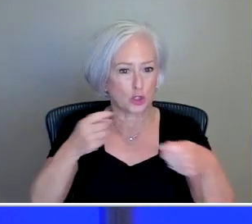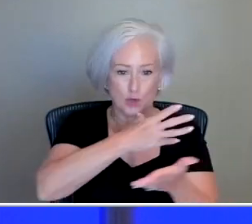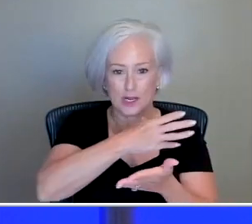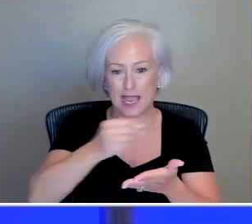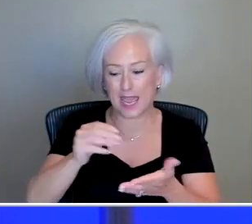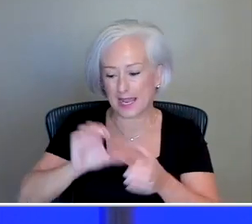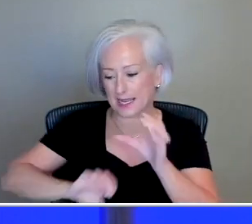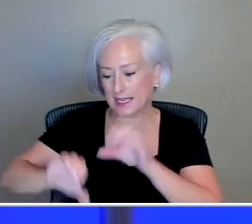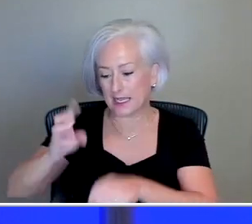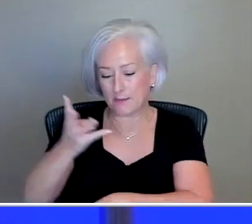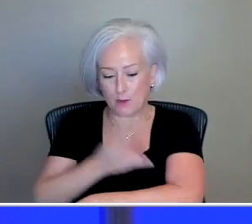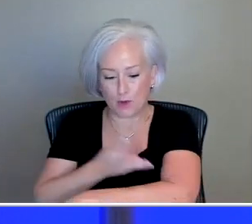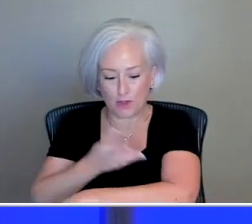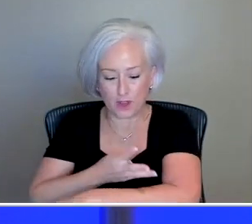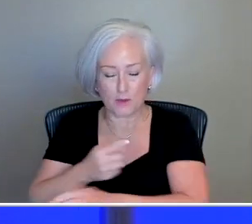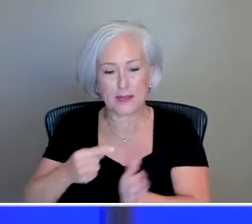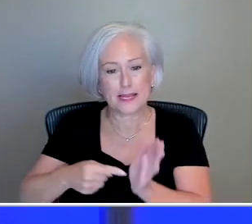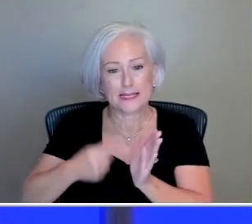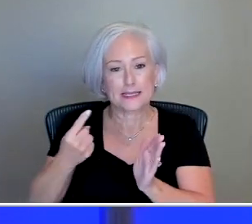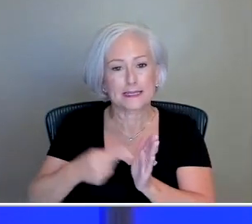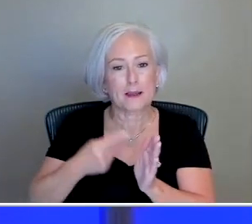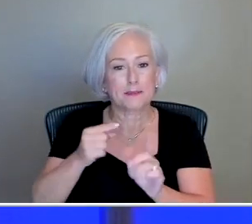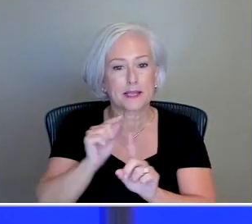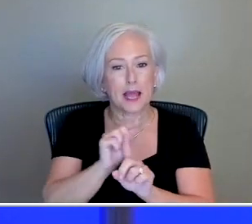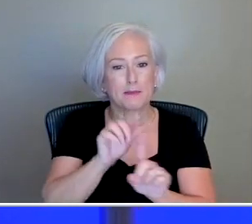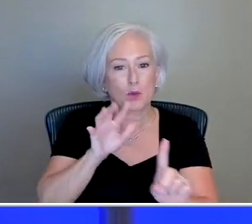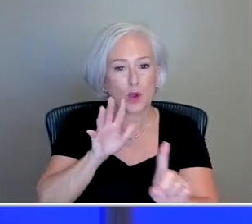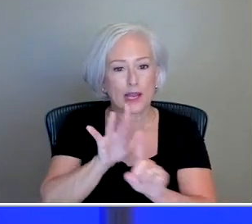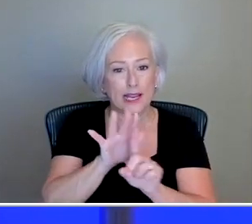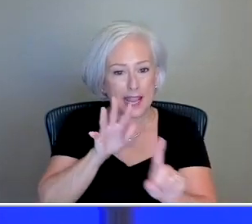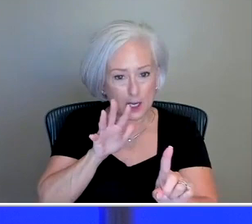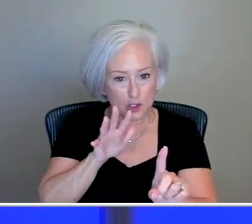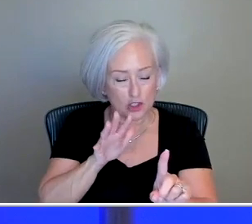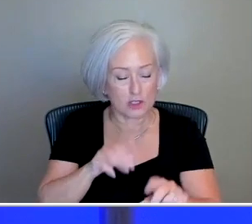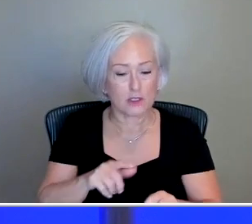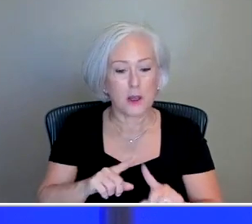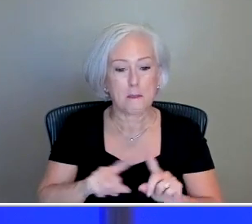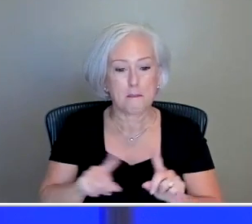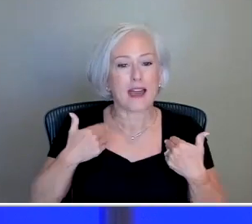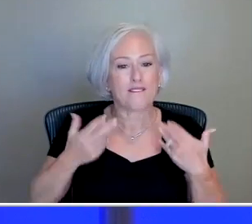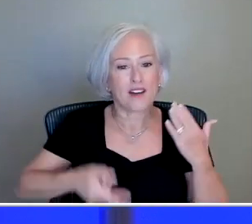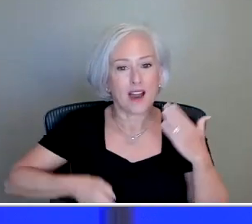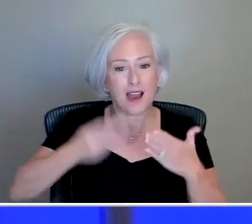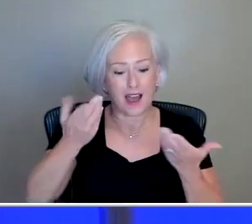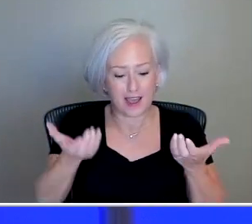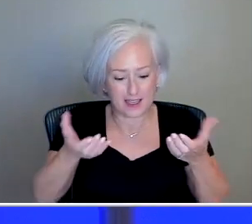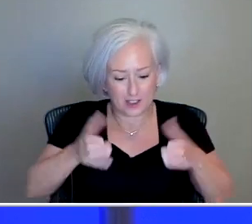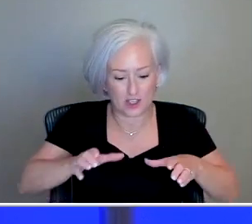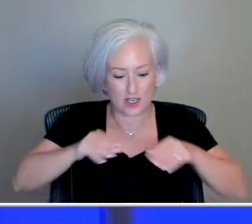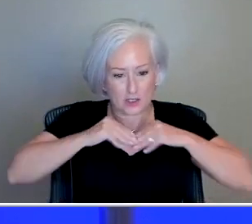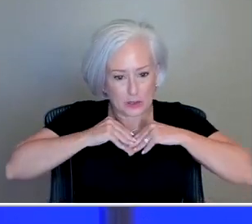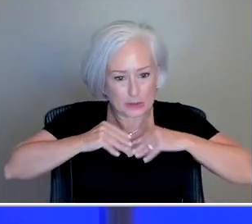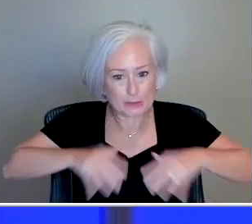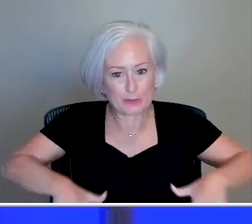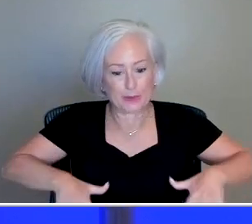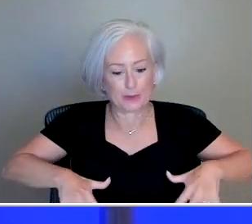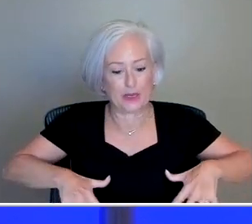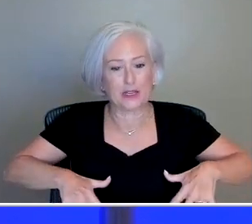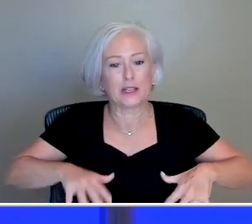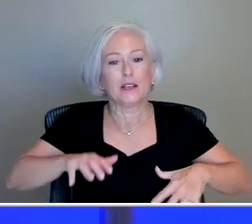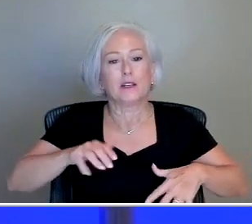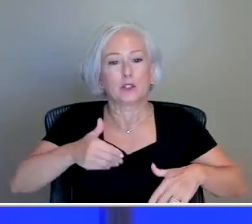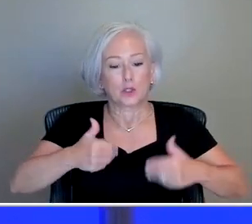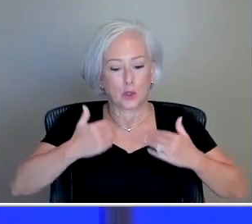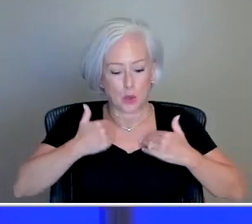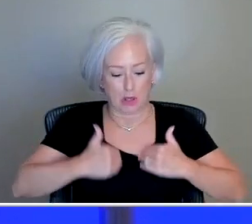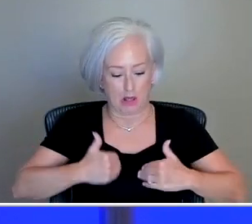radiation. But they are aggressive. They have a high propensity to spread to other organs, specifically to lungs. They carry